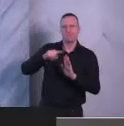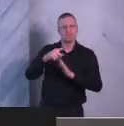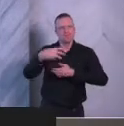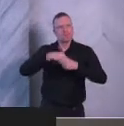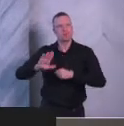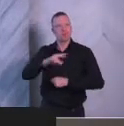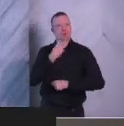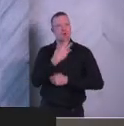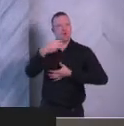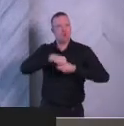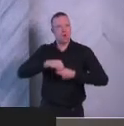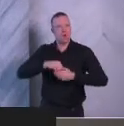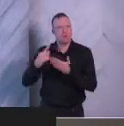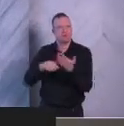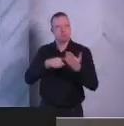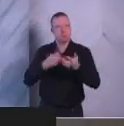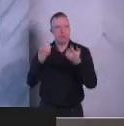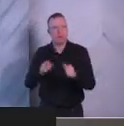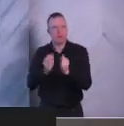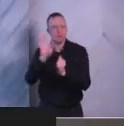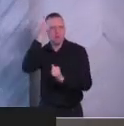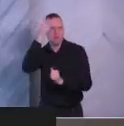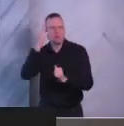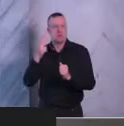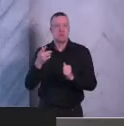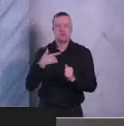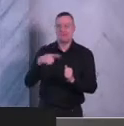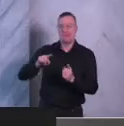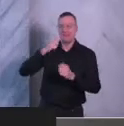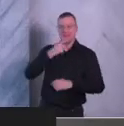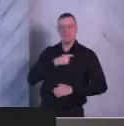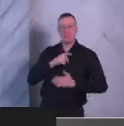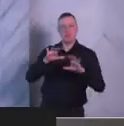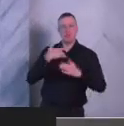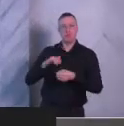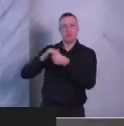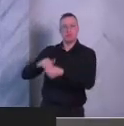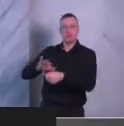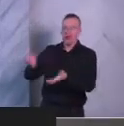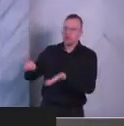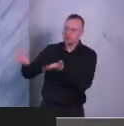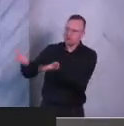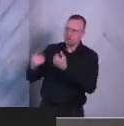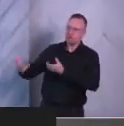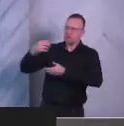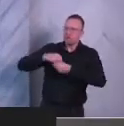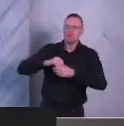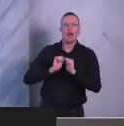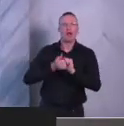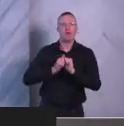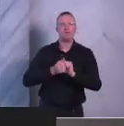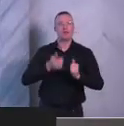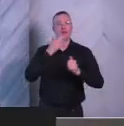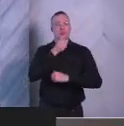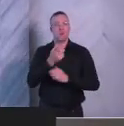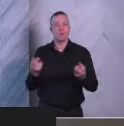the underrepresented group in Kingston. Thank you, everyone who is joining us today via Zoom or television, and we hope